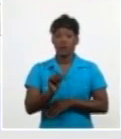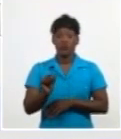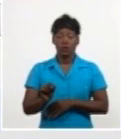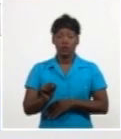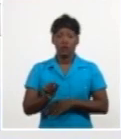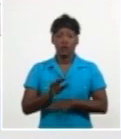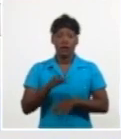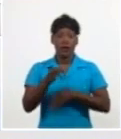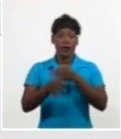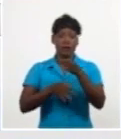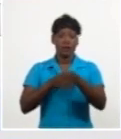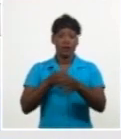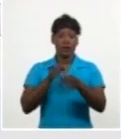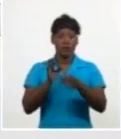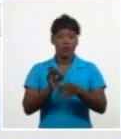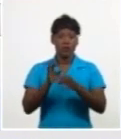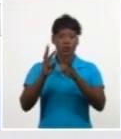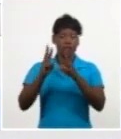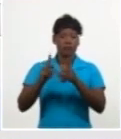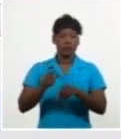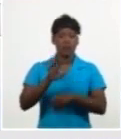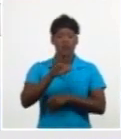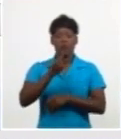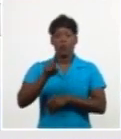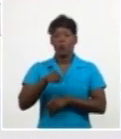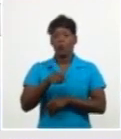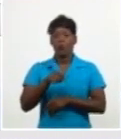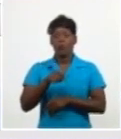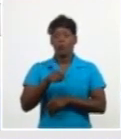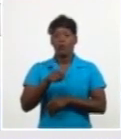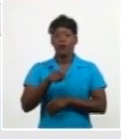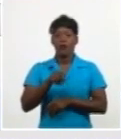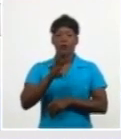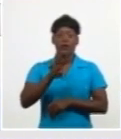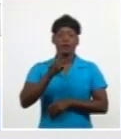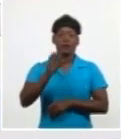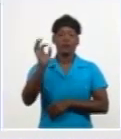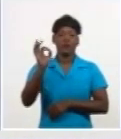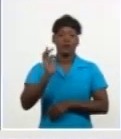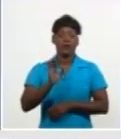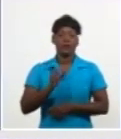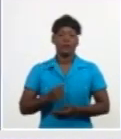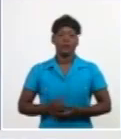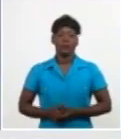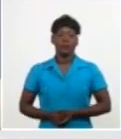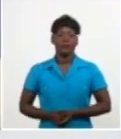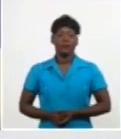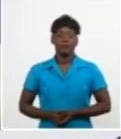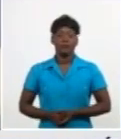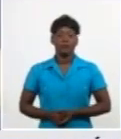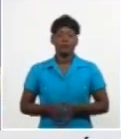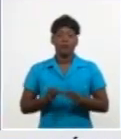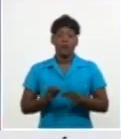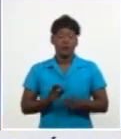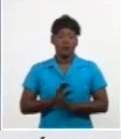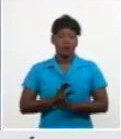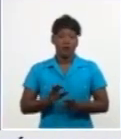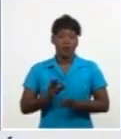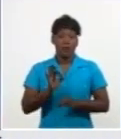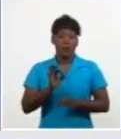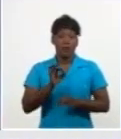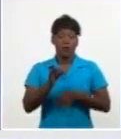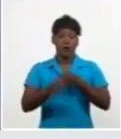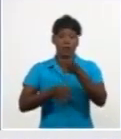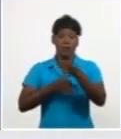192,883 people for a lethality of 5.41%. And this is information we had to report.